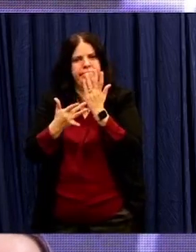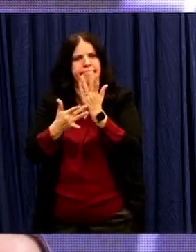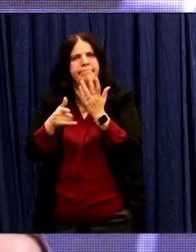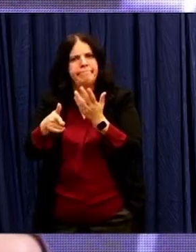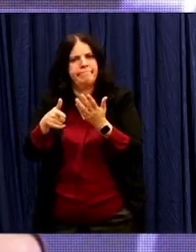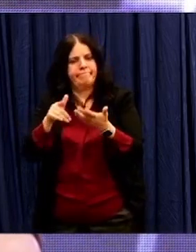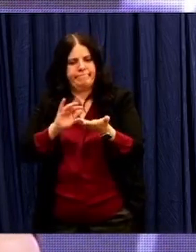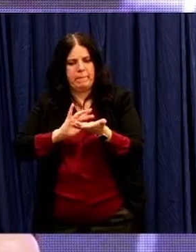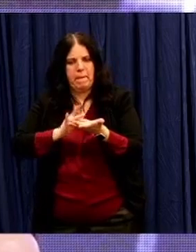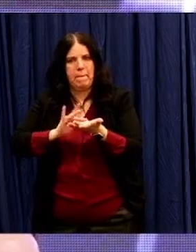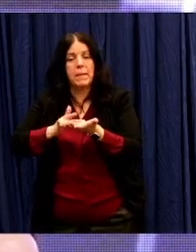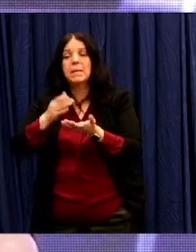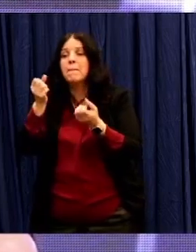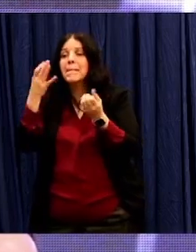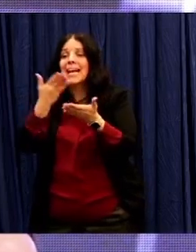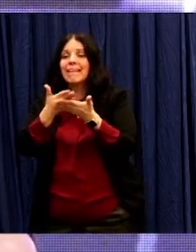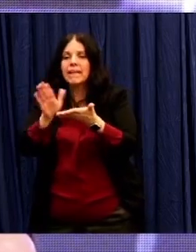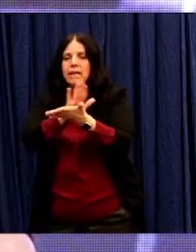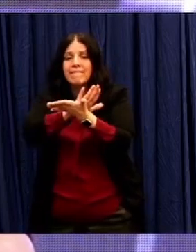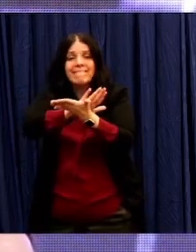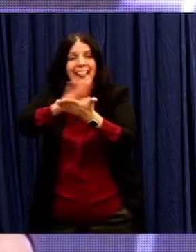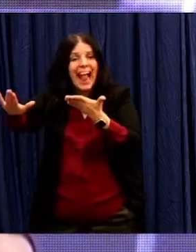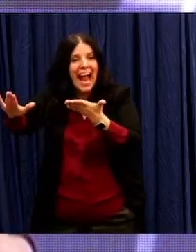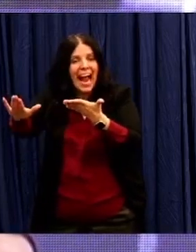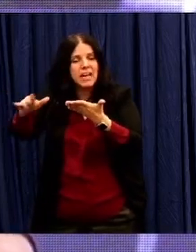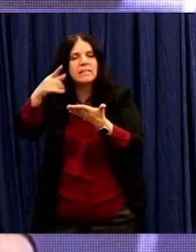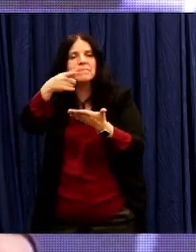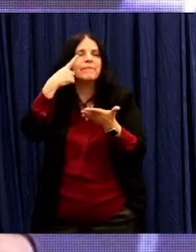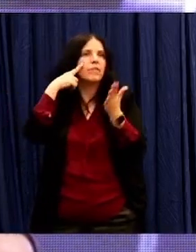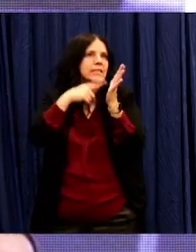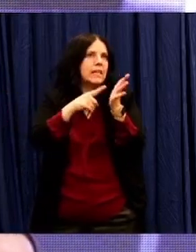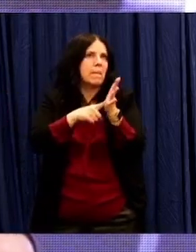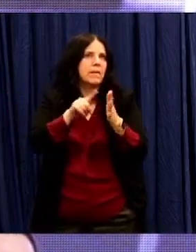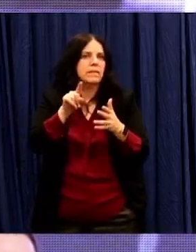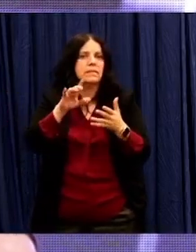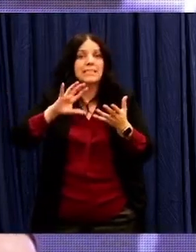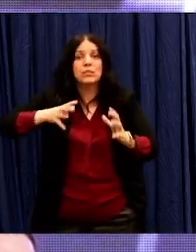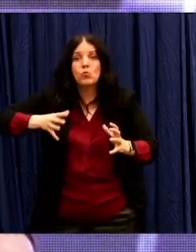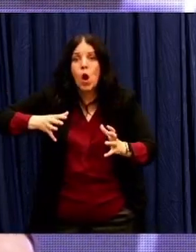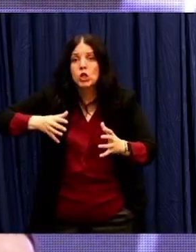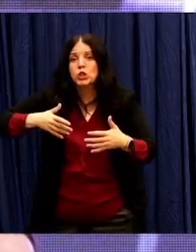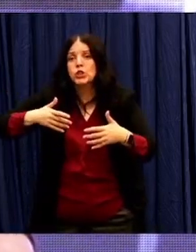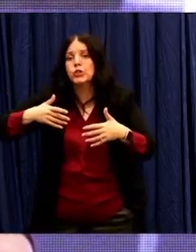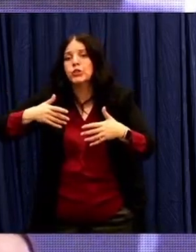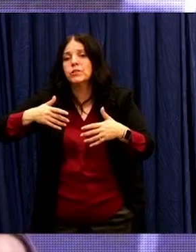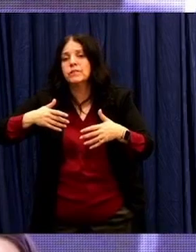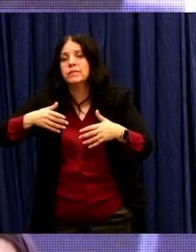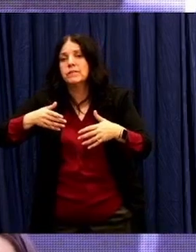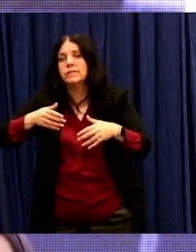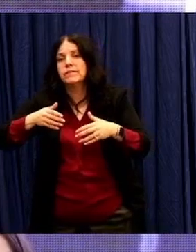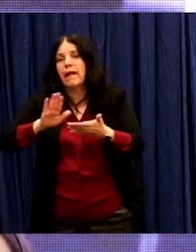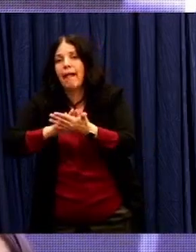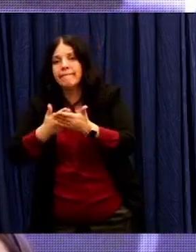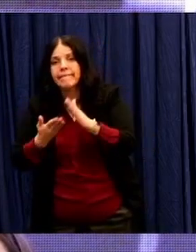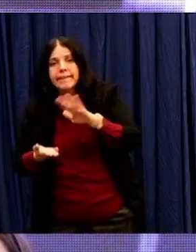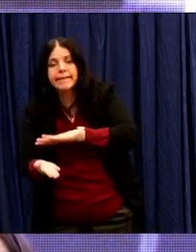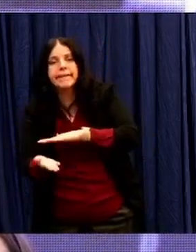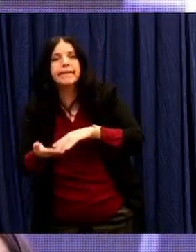Many things come with flat panel surfaces now. Think of dishwashers, washing machines, ovens, what have